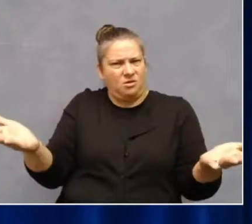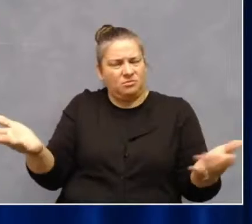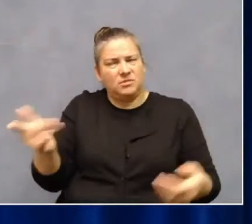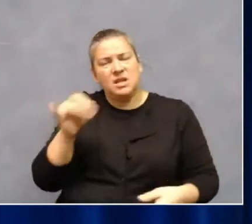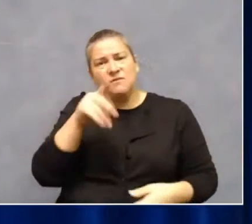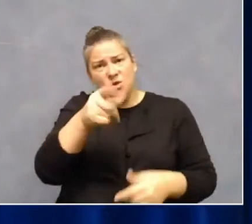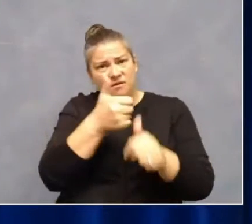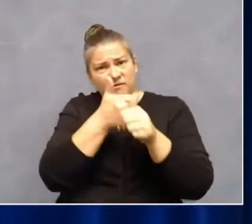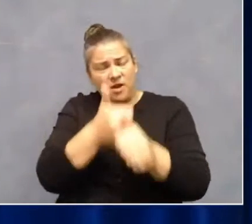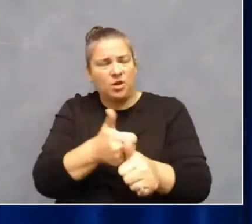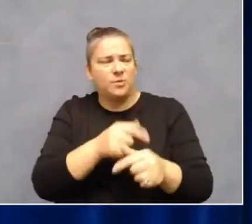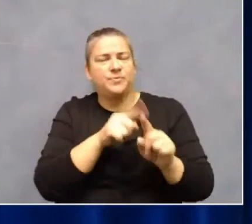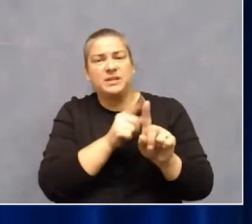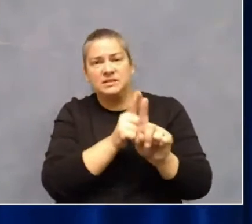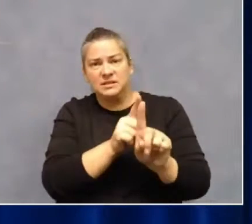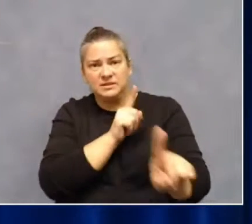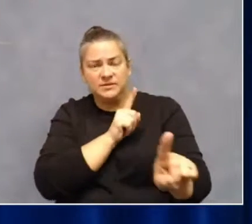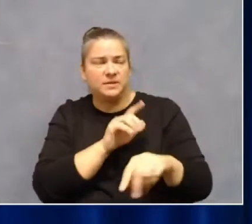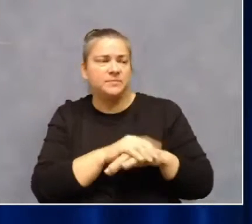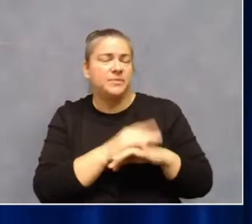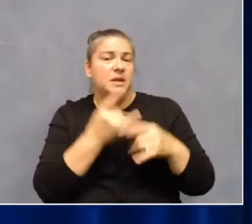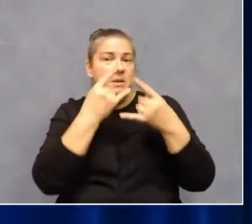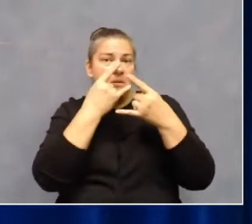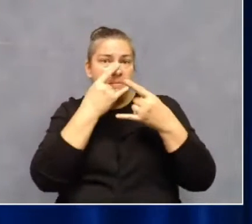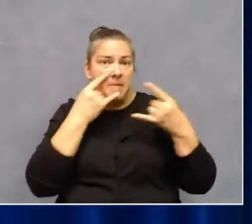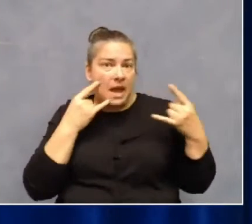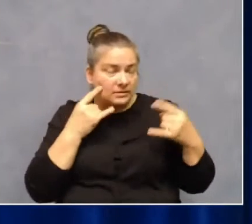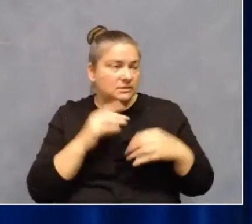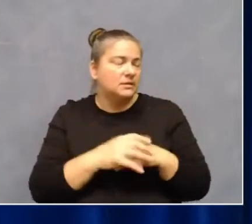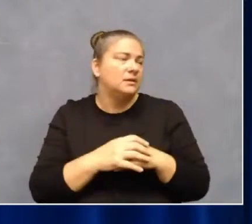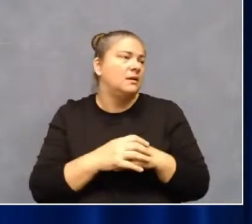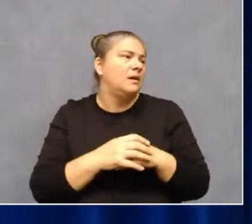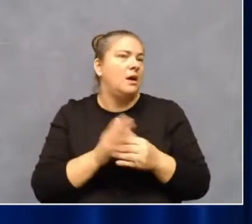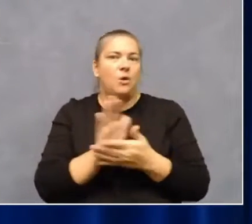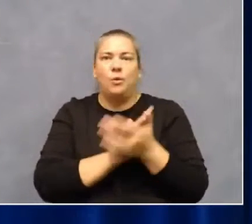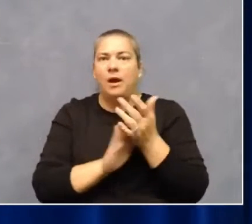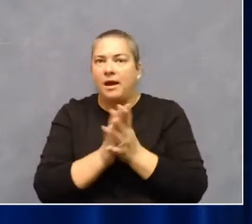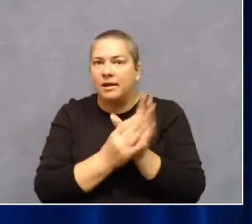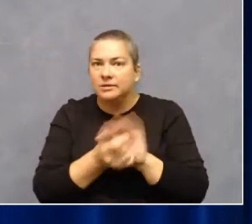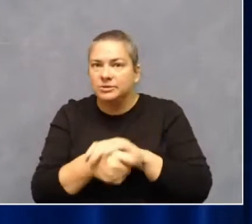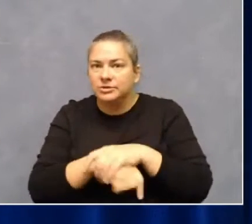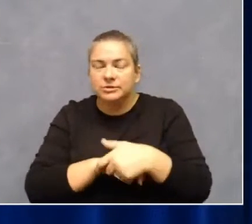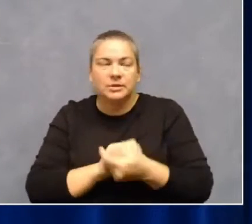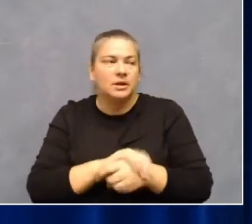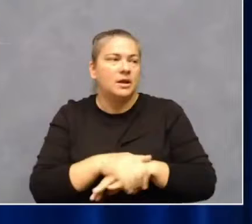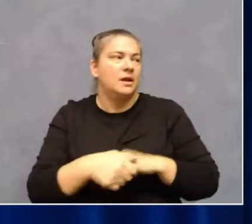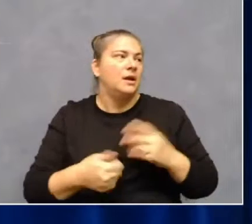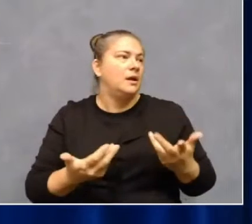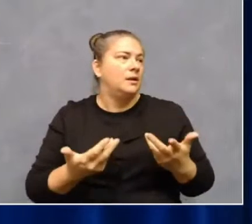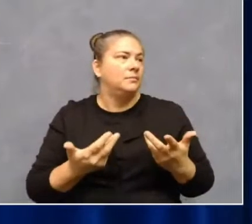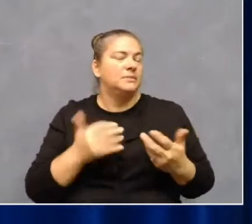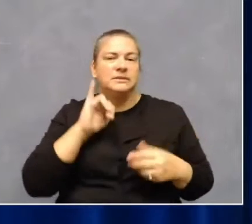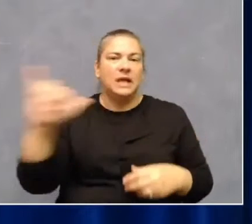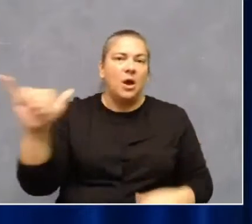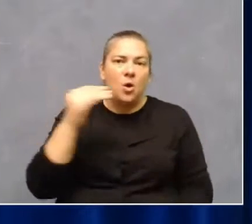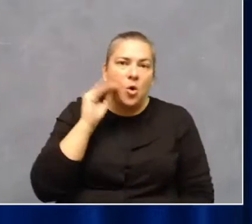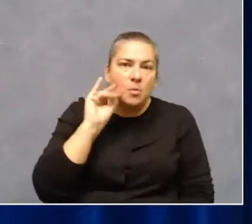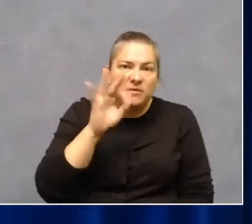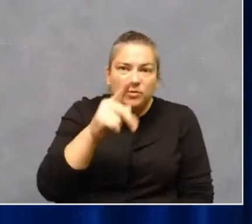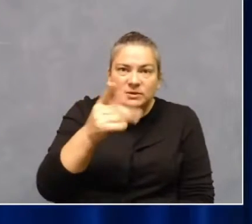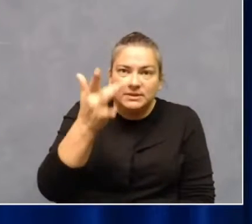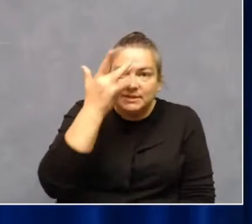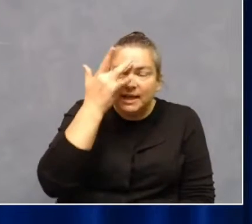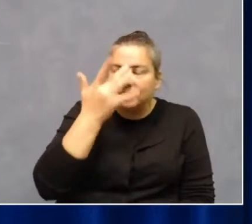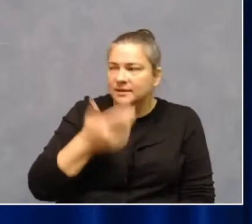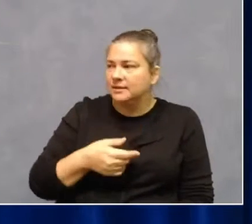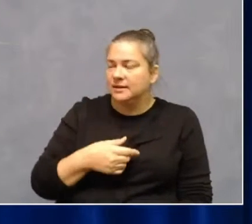distancing, the wearing your mask at all times in public, the washing and sanitizing your hands, staying home if you are sick, and not going to